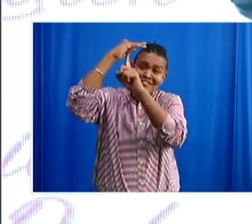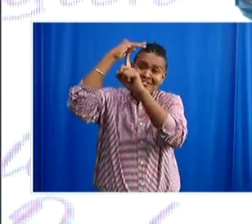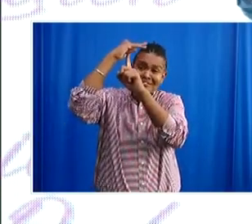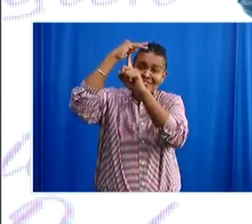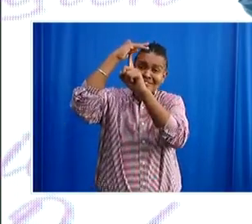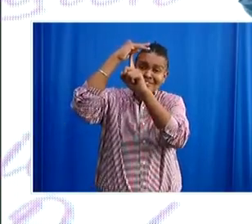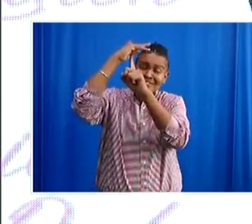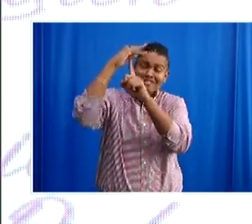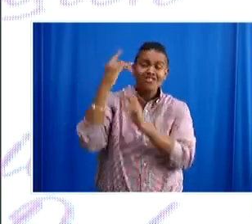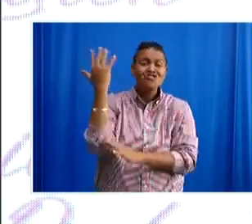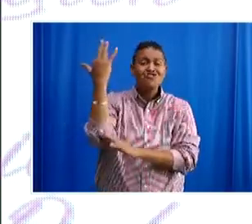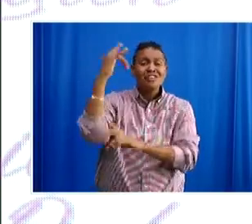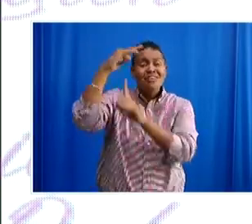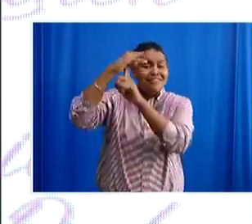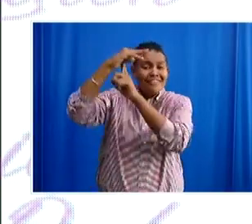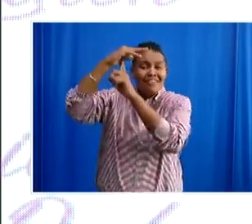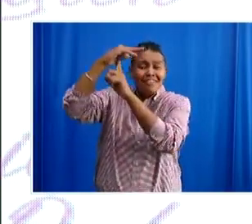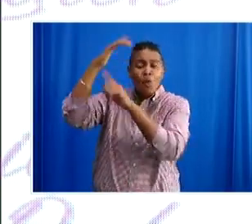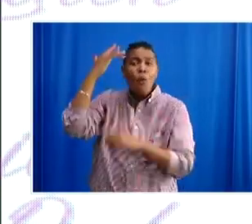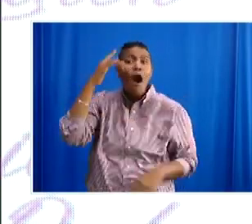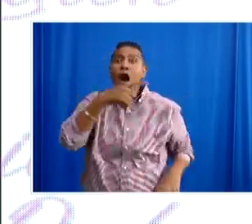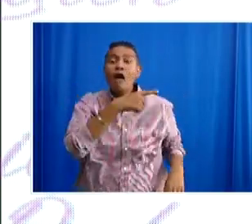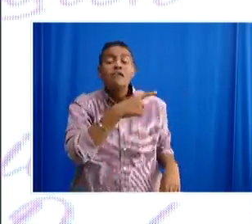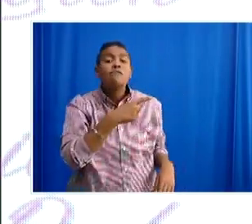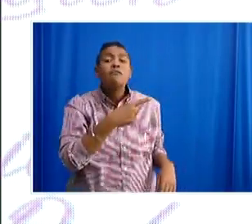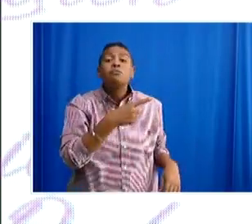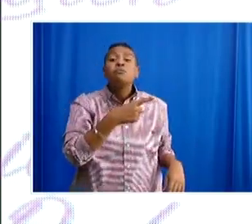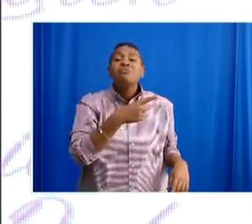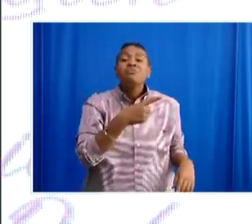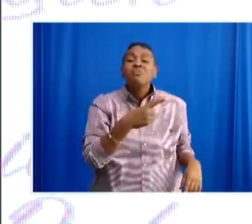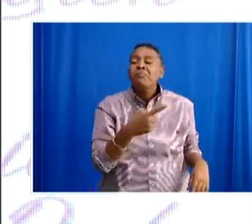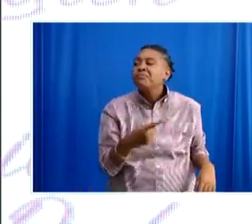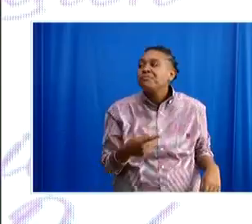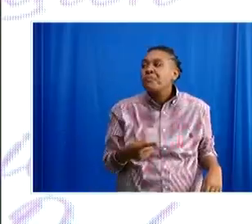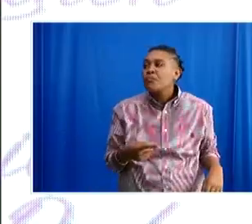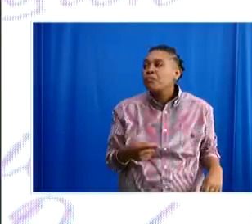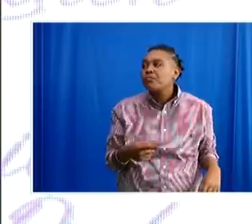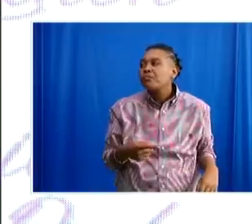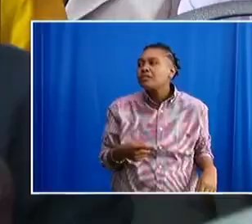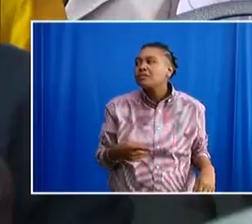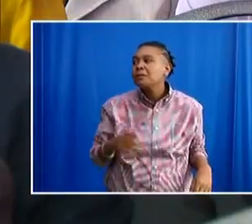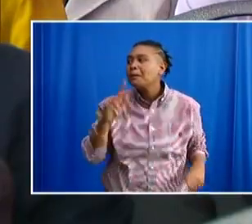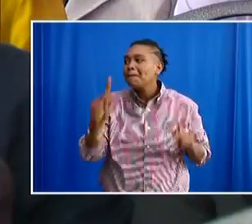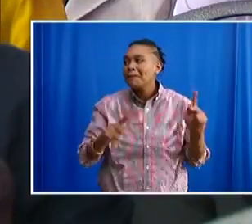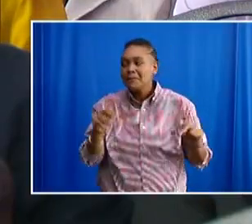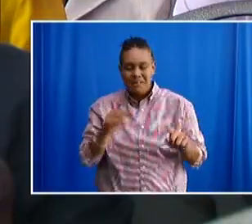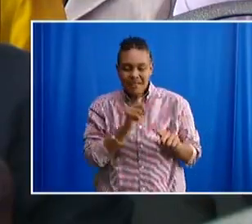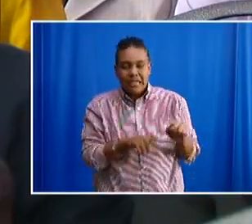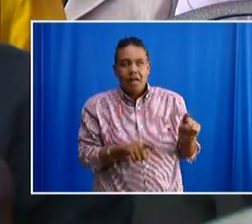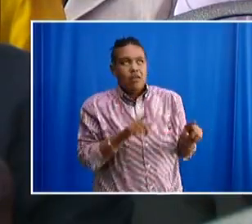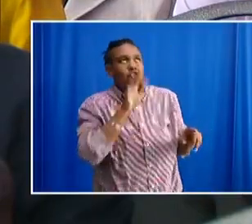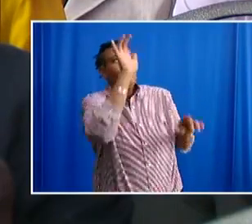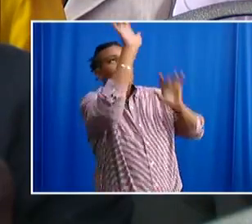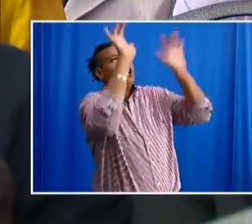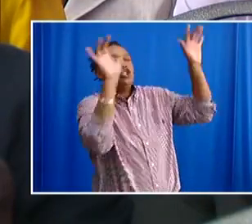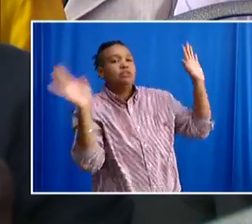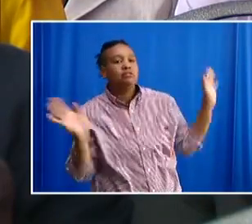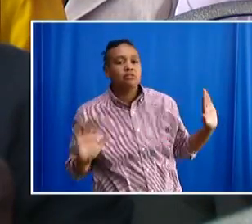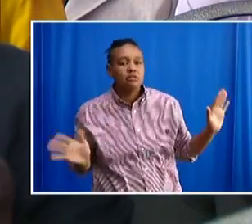Because, and it was not in the reach of individuals, who could